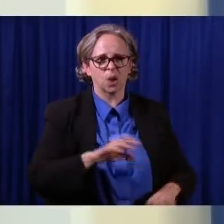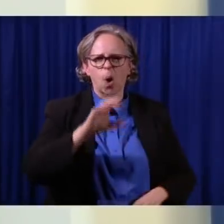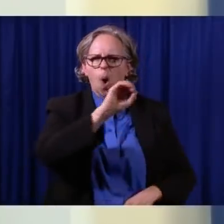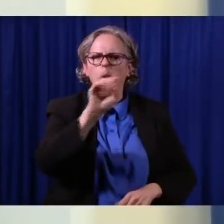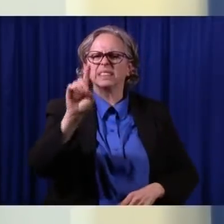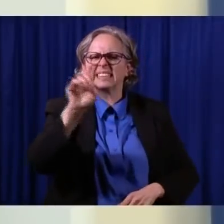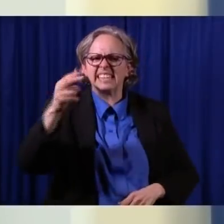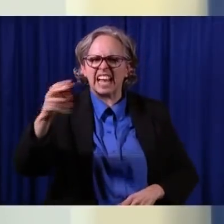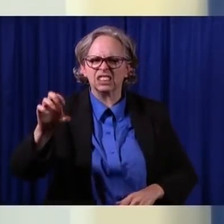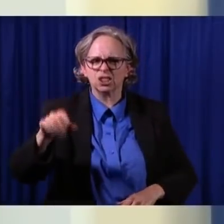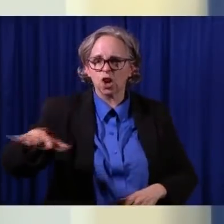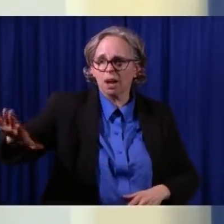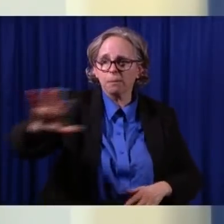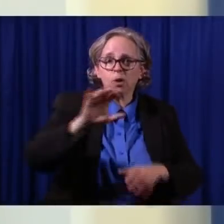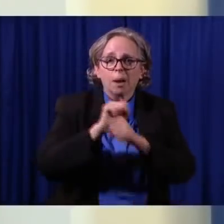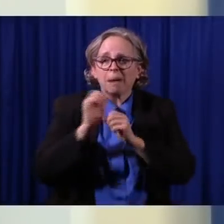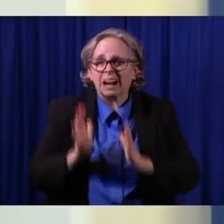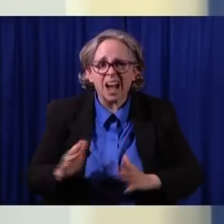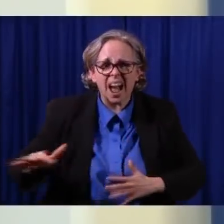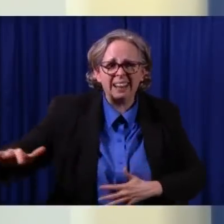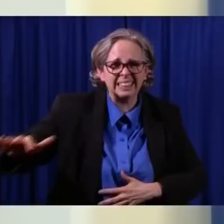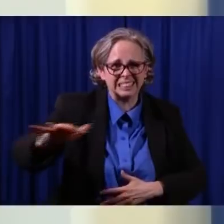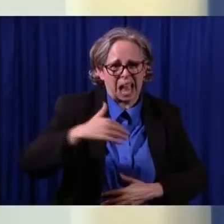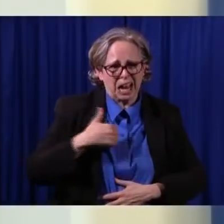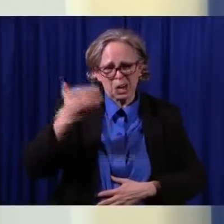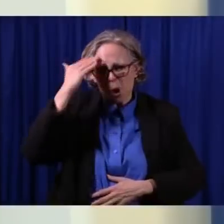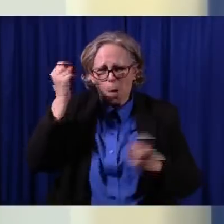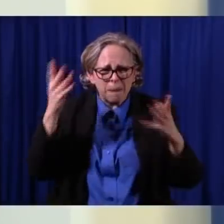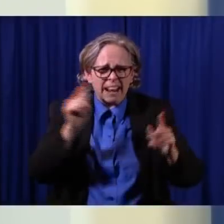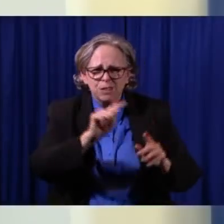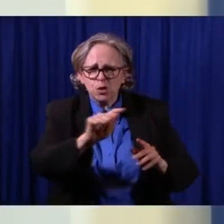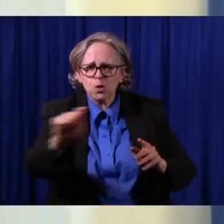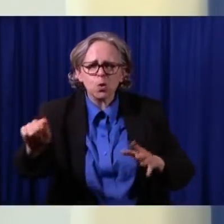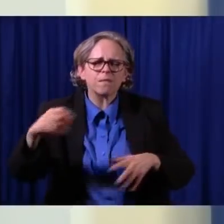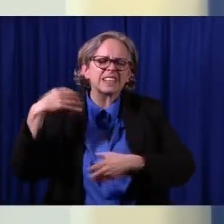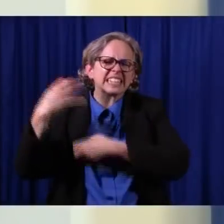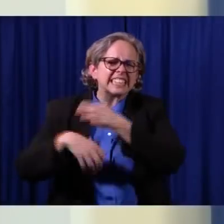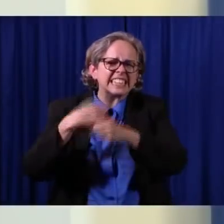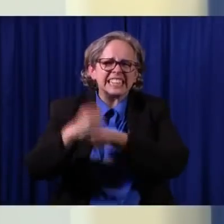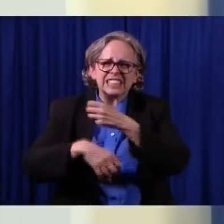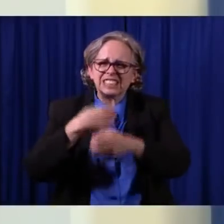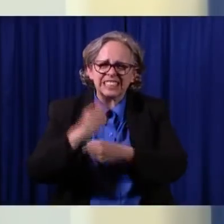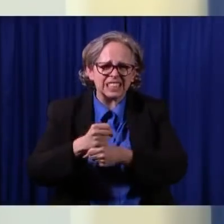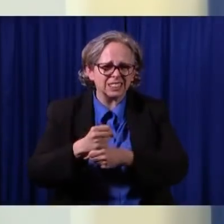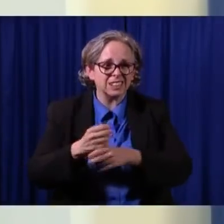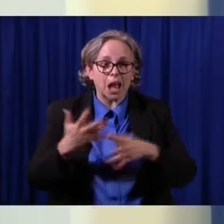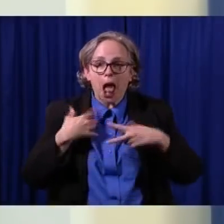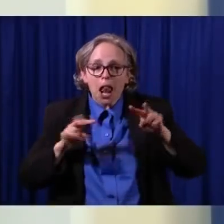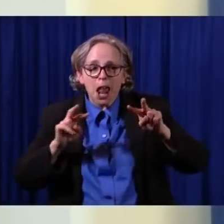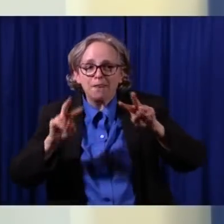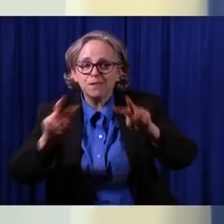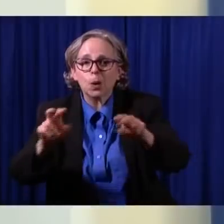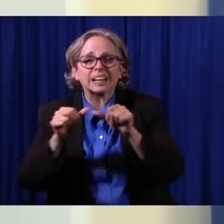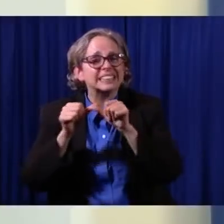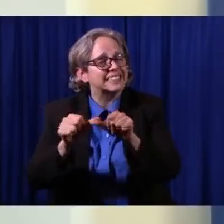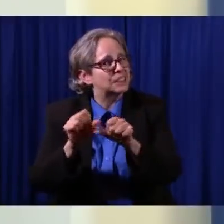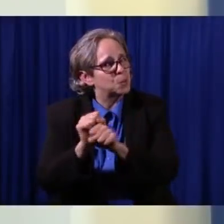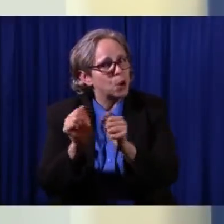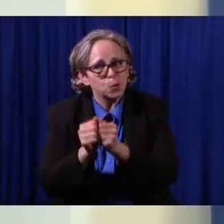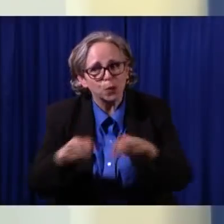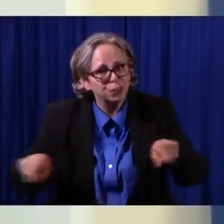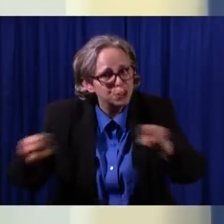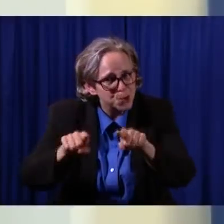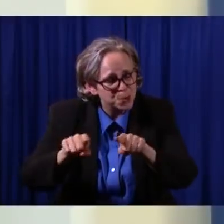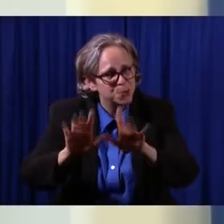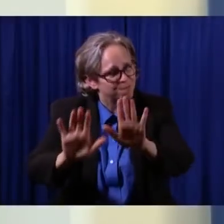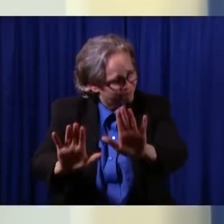of you I've known on and off through different parts of my life, and I look forward to this ongoing work with you. One day, and the way I